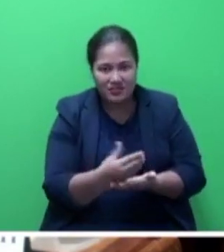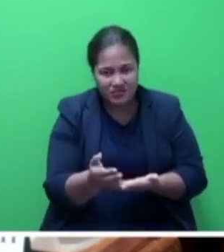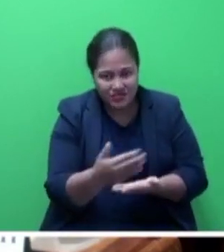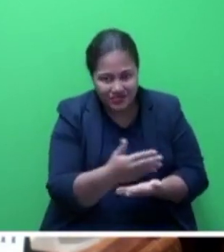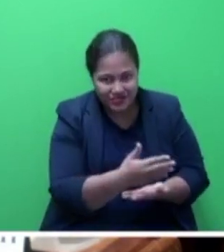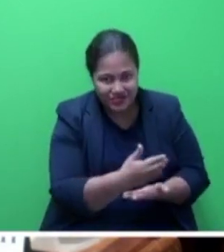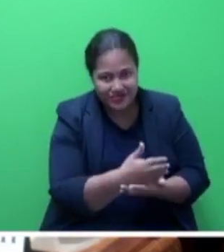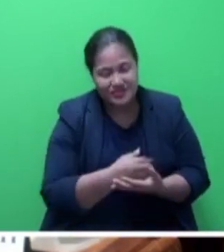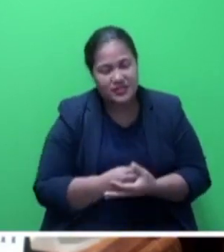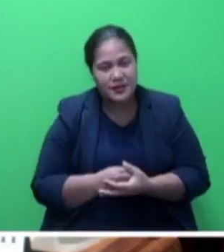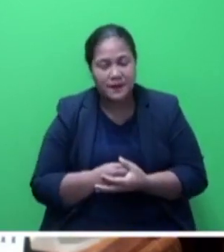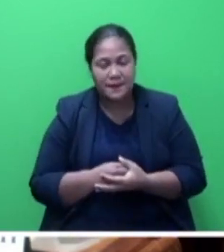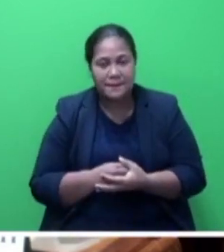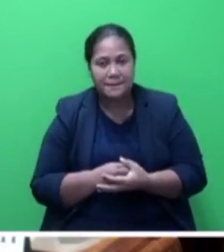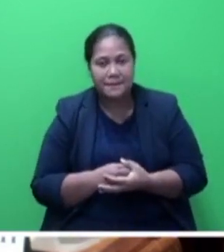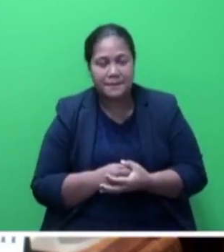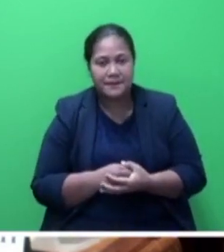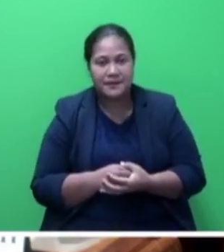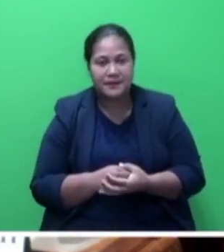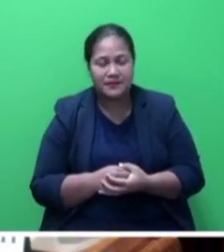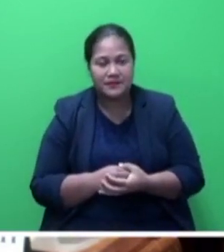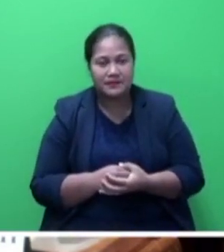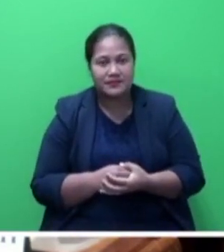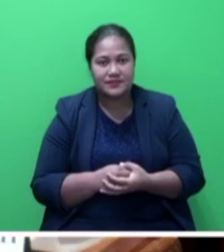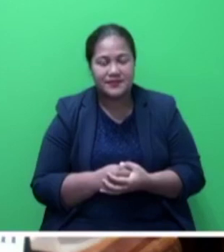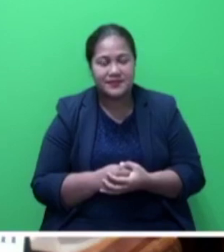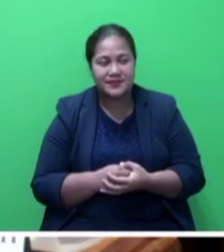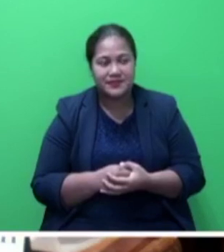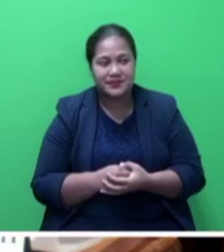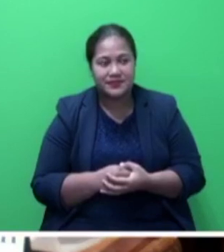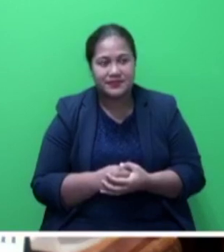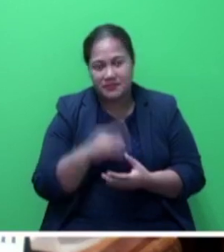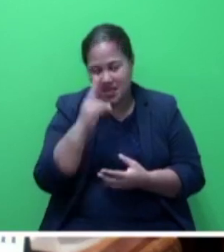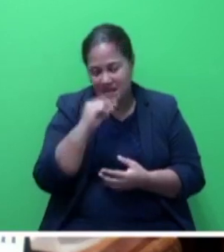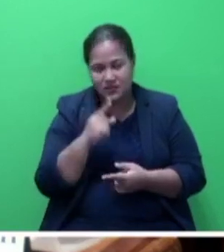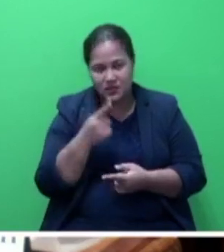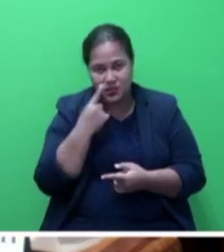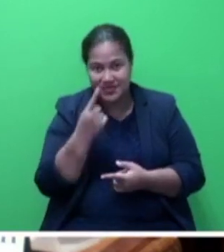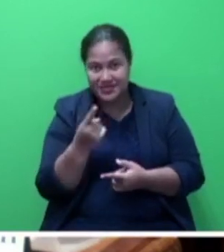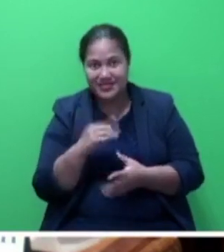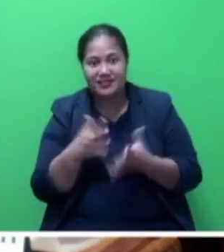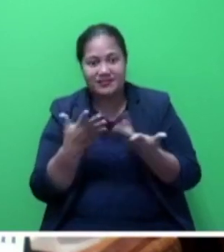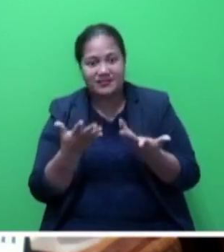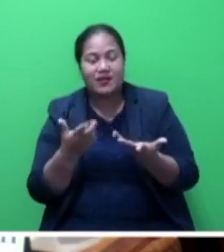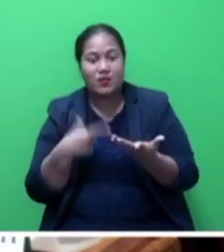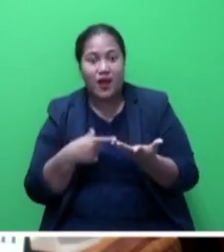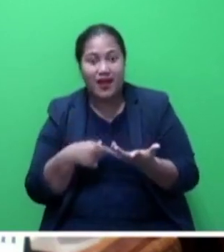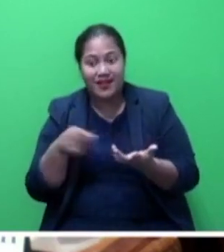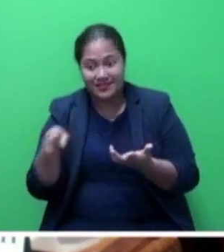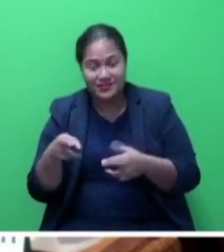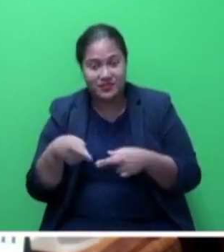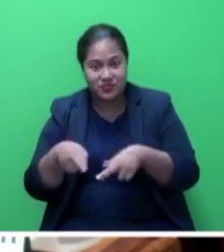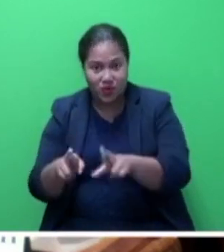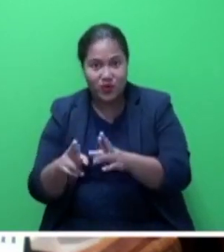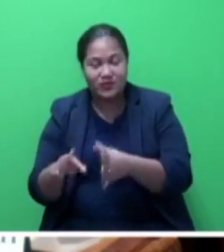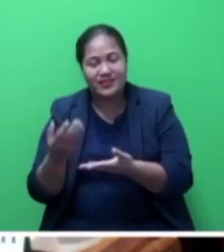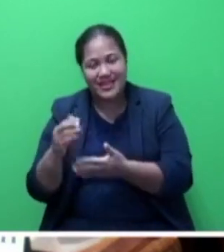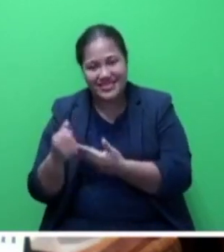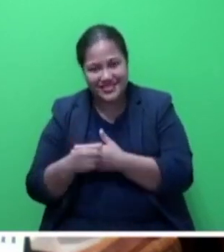data manipulation, we are able to scientifically prove why a route is safe for